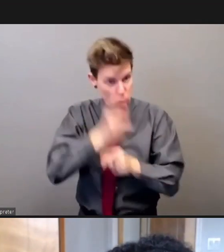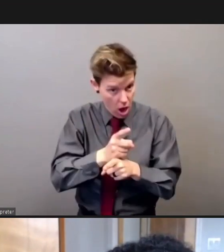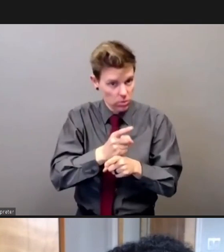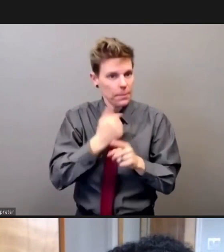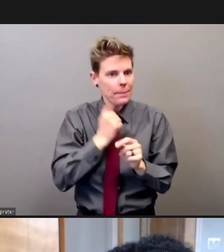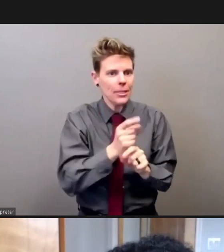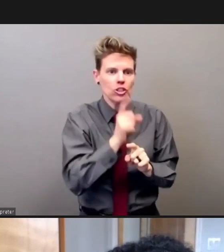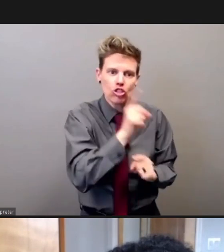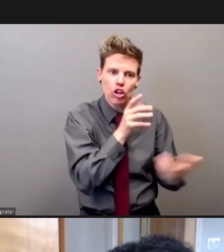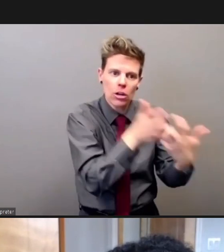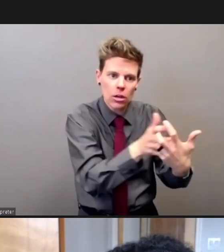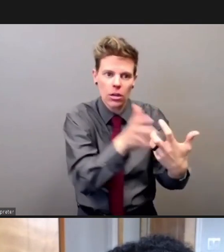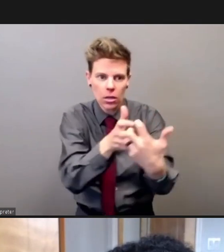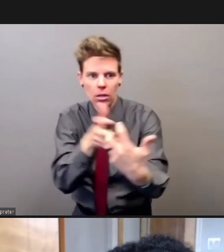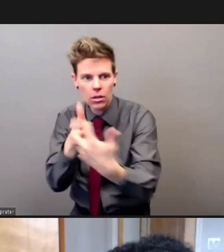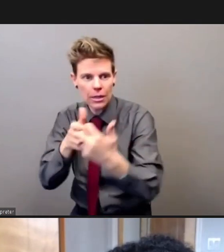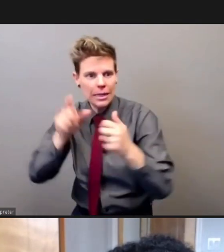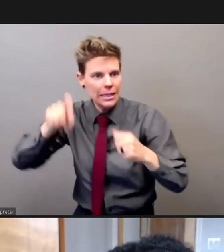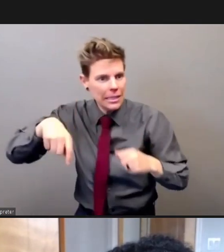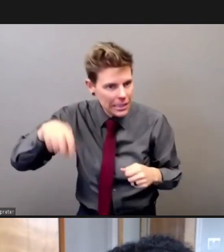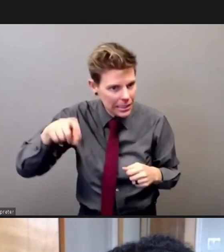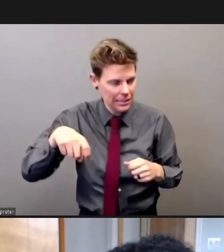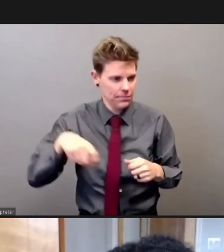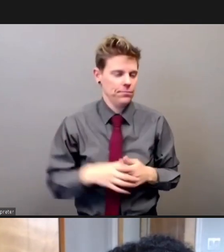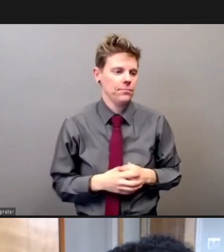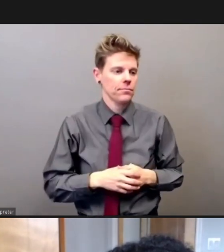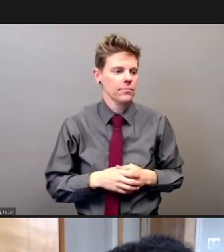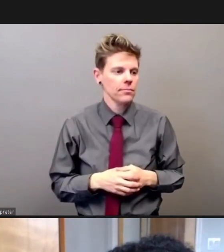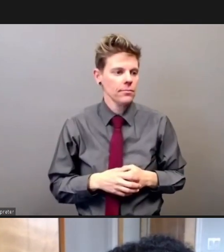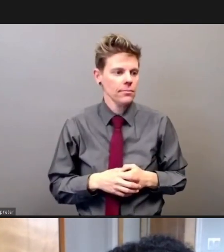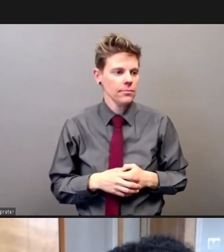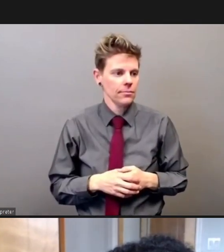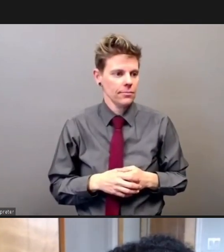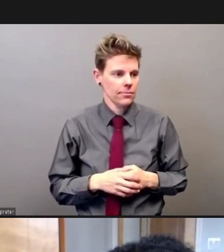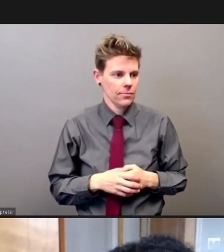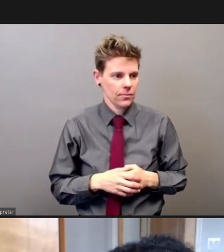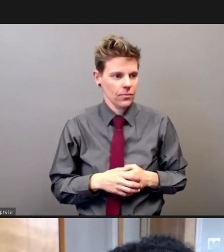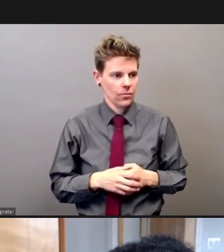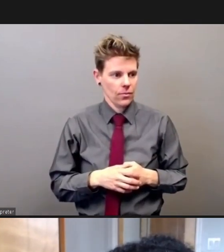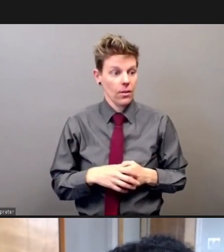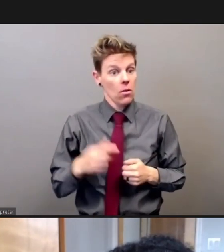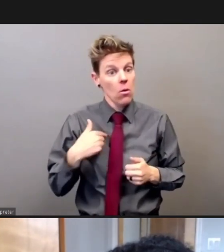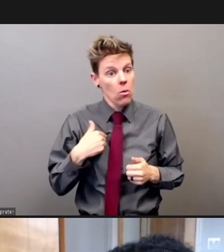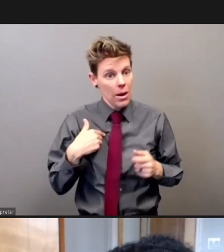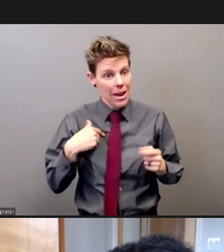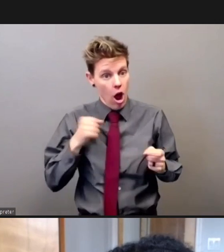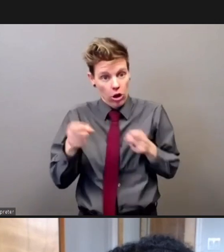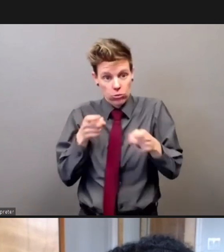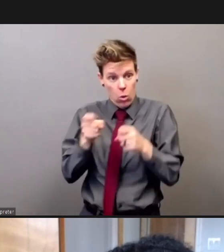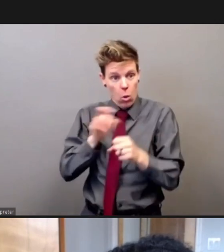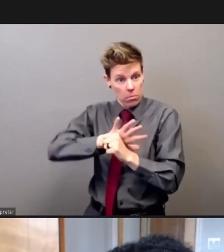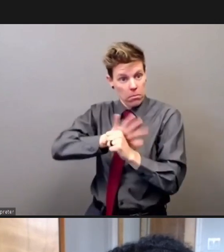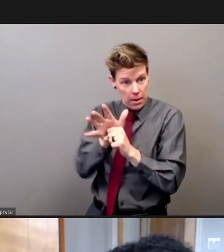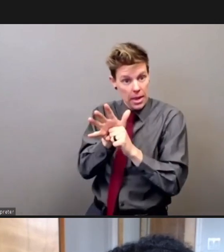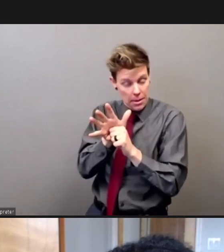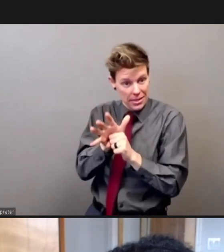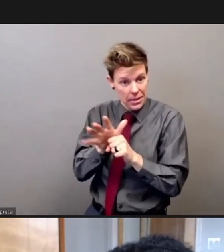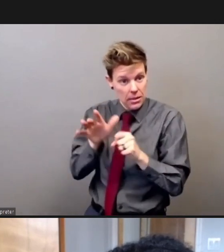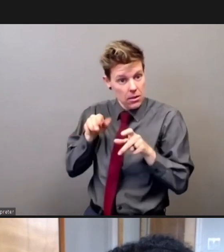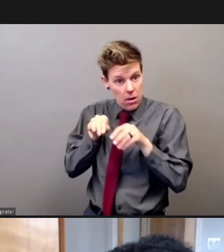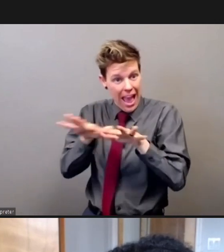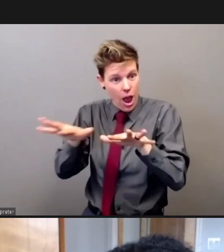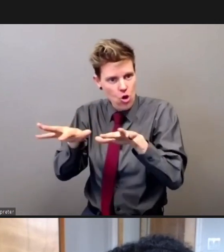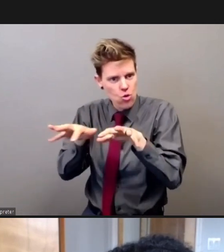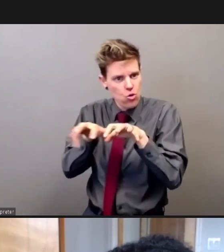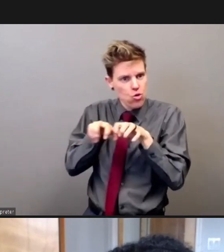with this. It means that we are controlling the virus and keeping it from getting to the folks who are most